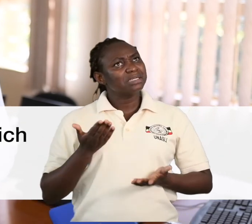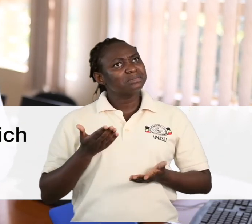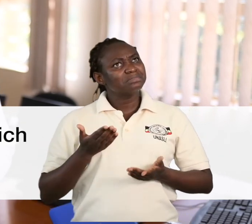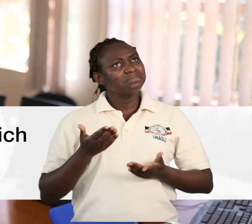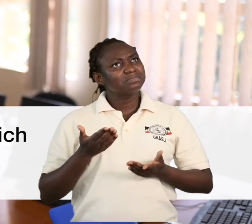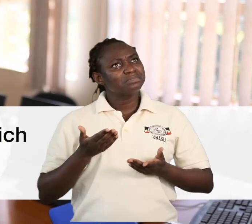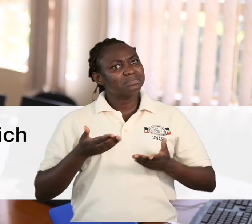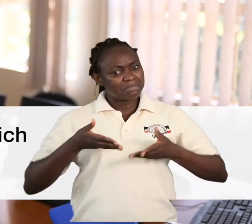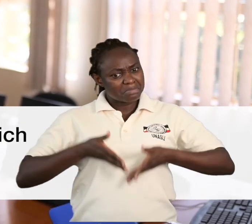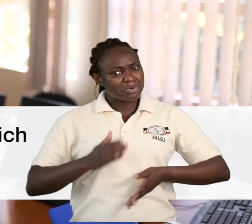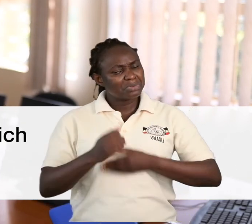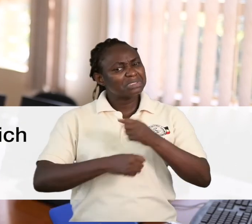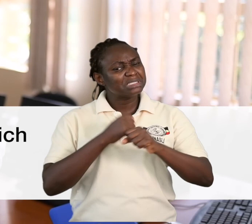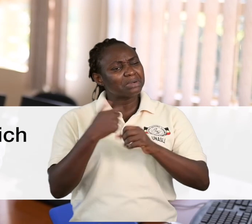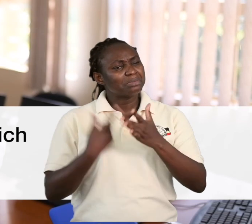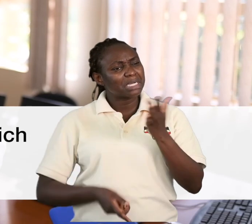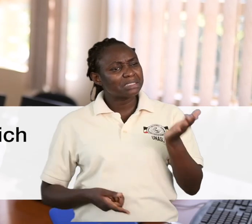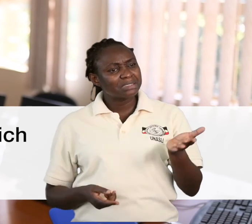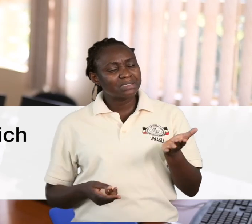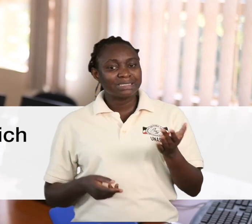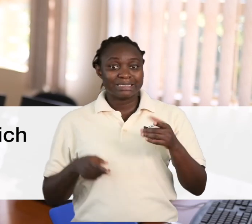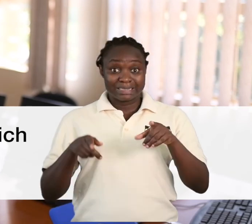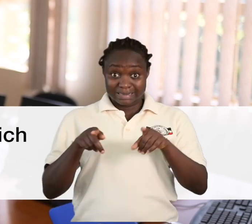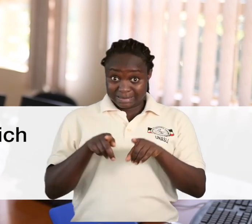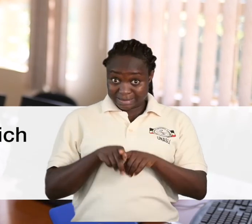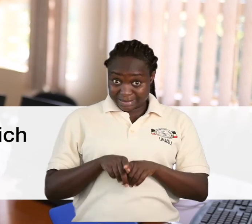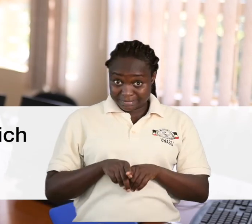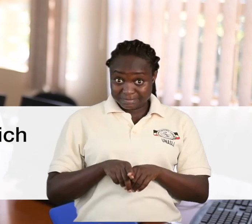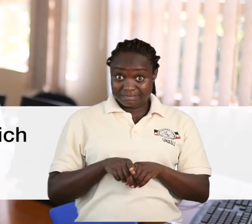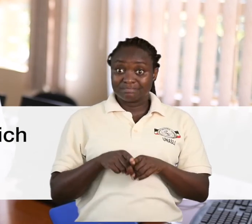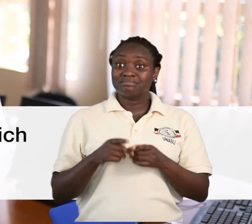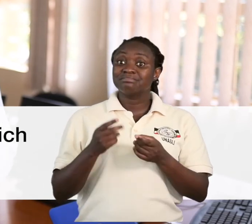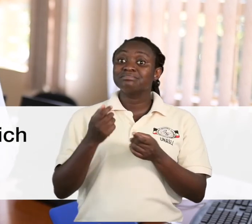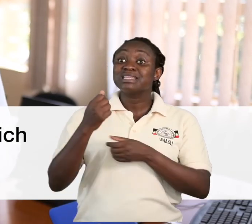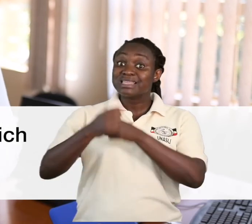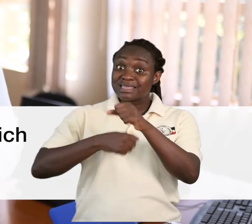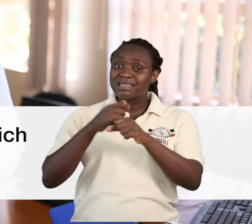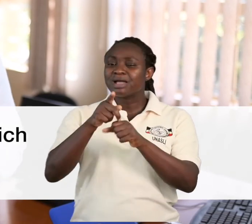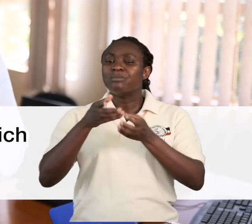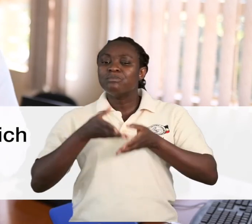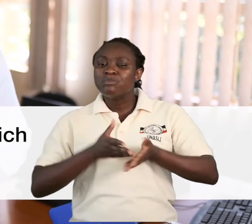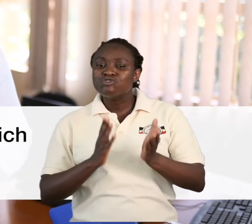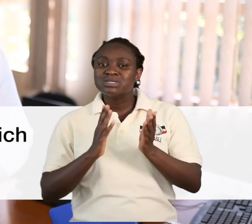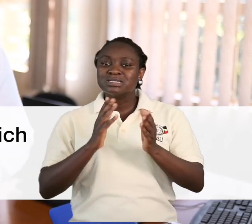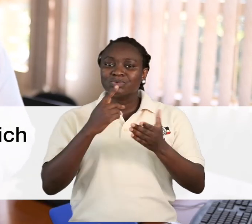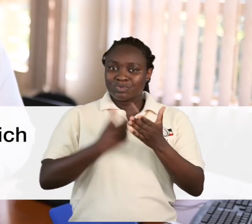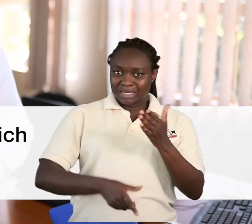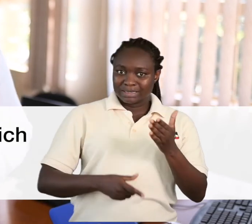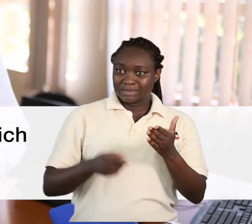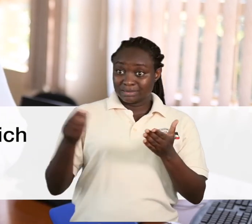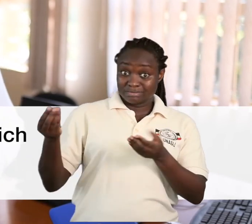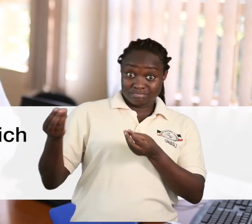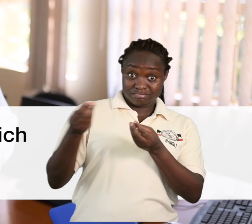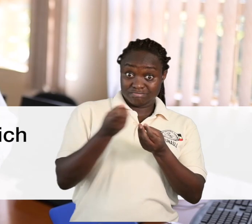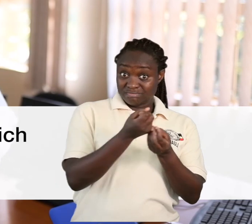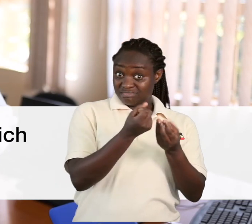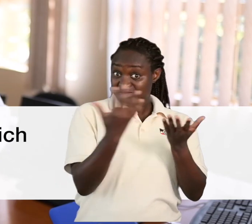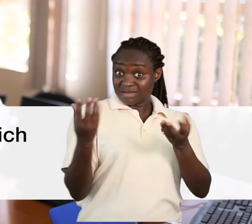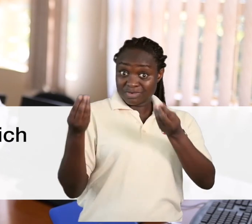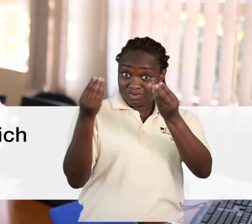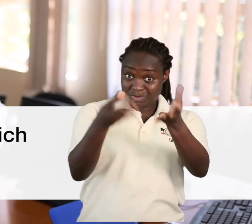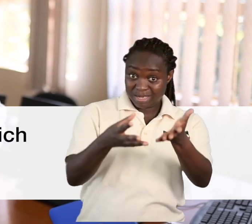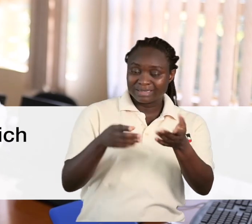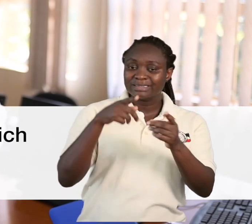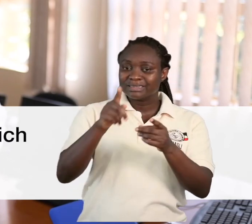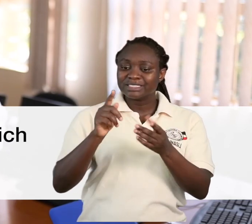will give them the year in which they were born in Roman numerals, meaning that they will give you the year in